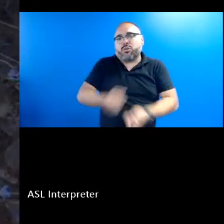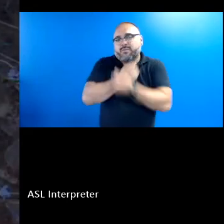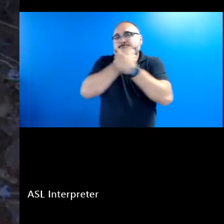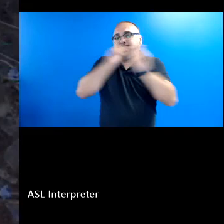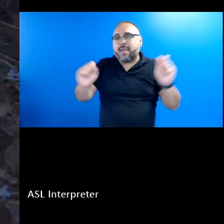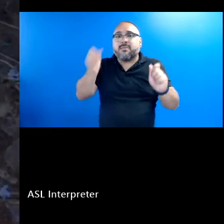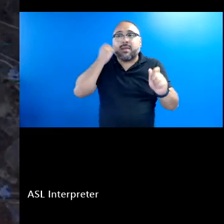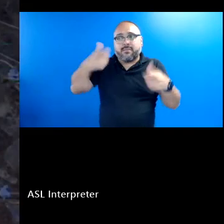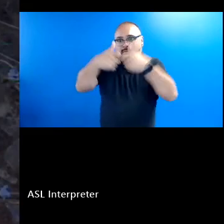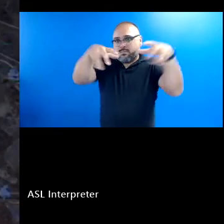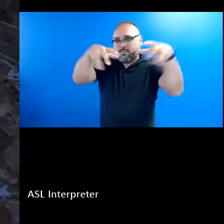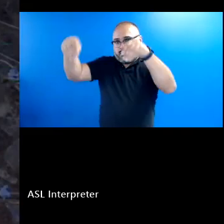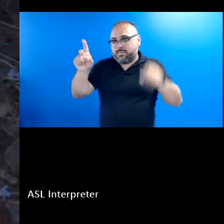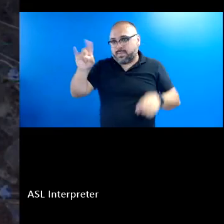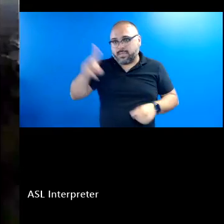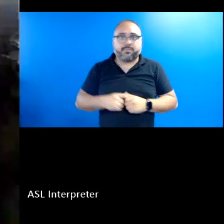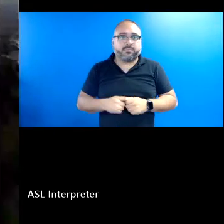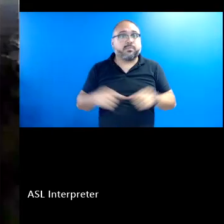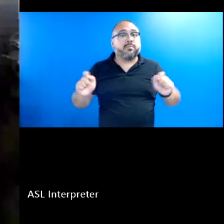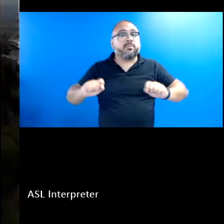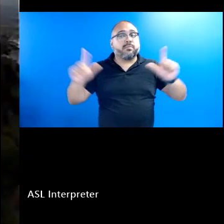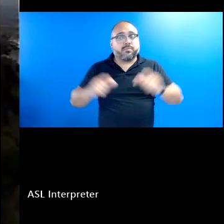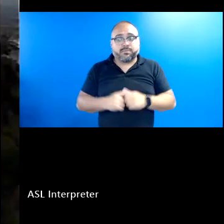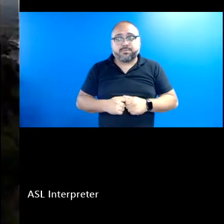circuits. Next slide.